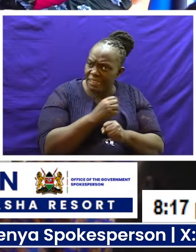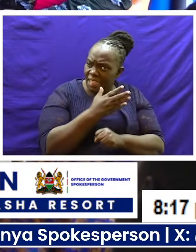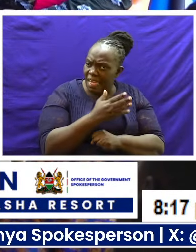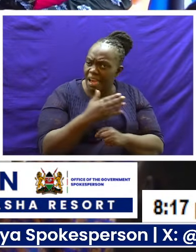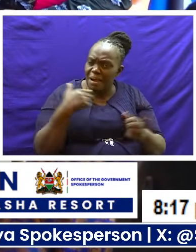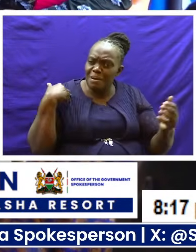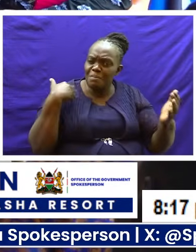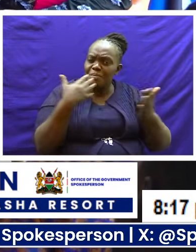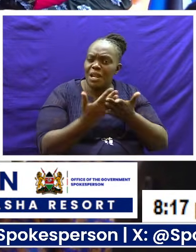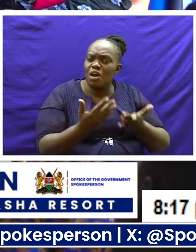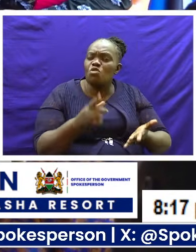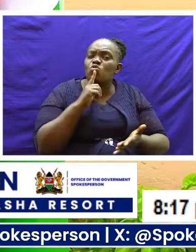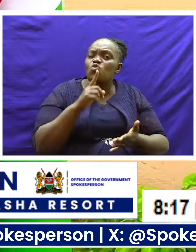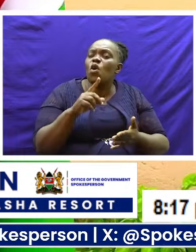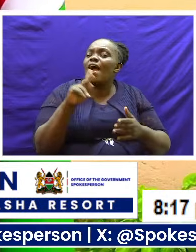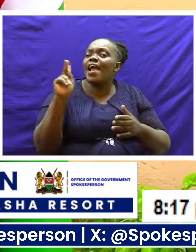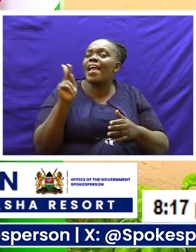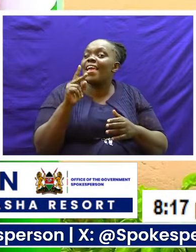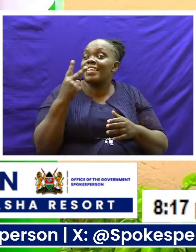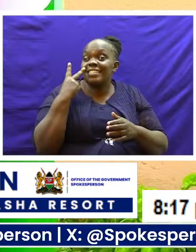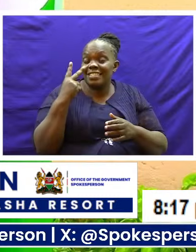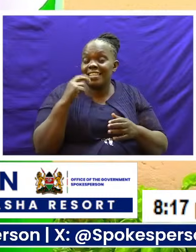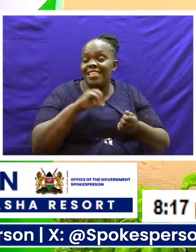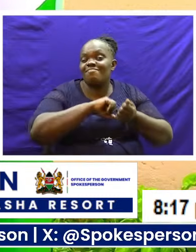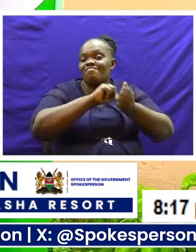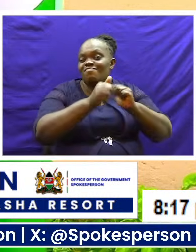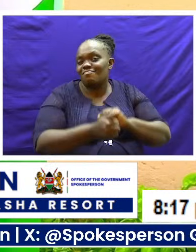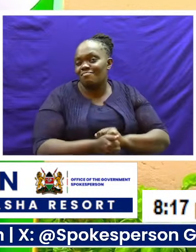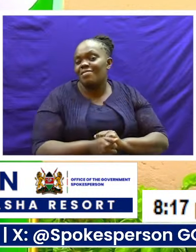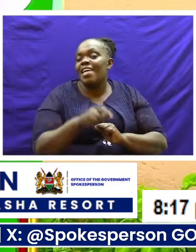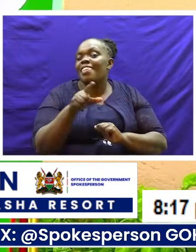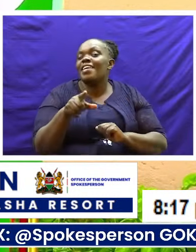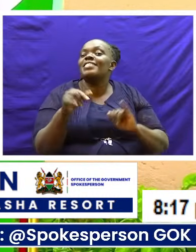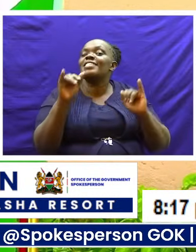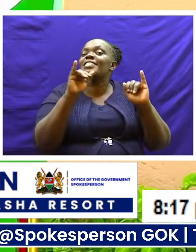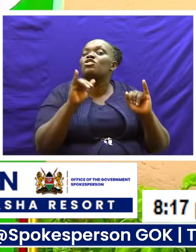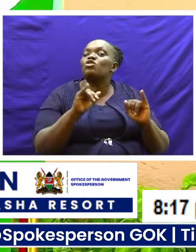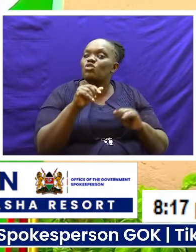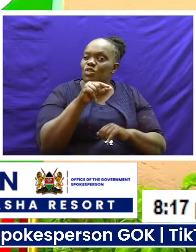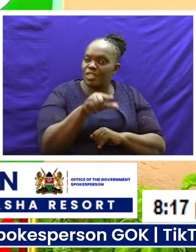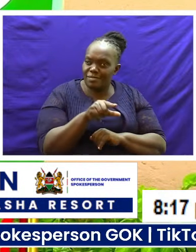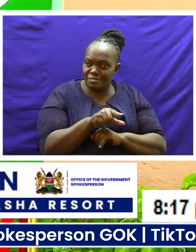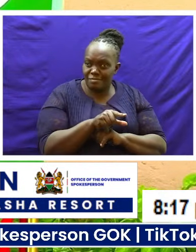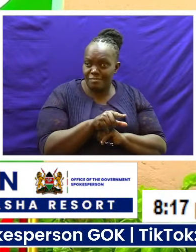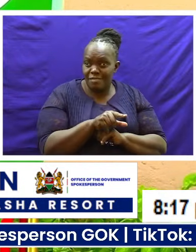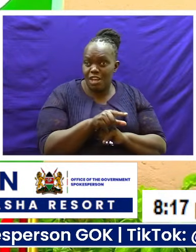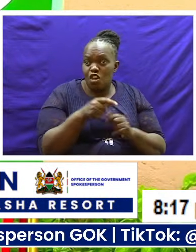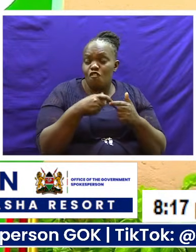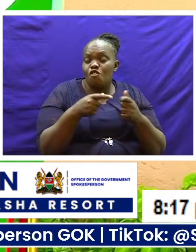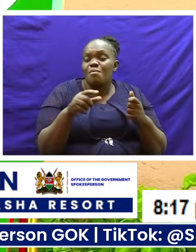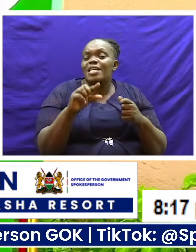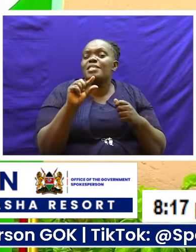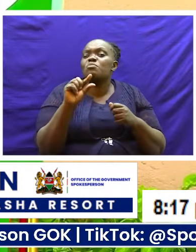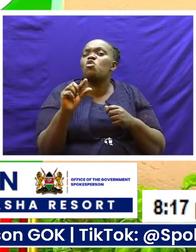I'm sure Kenyans can see the transformation of this institution from a